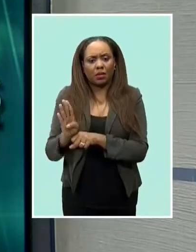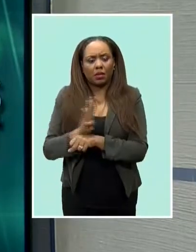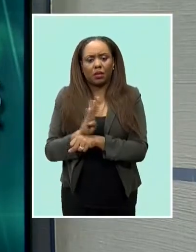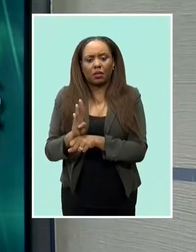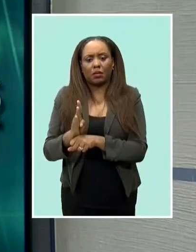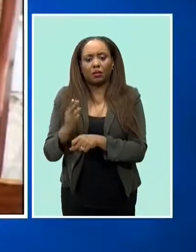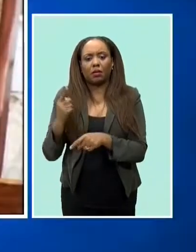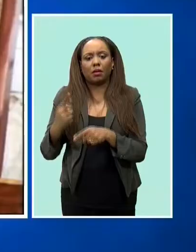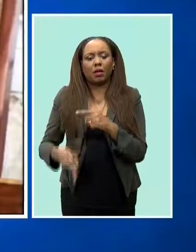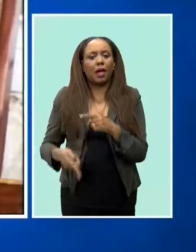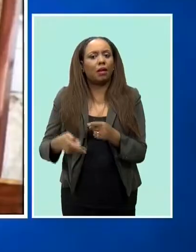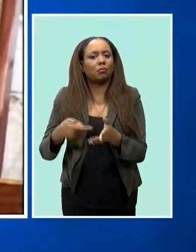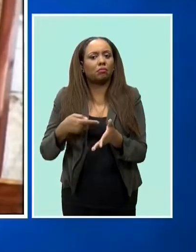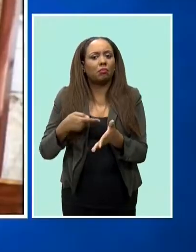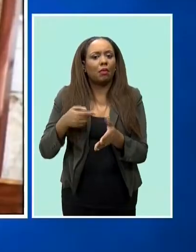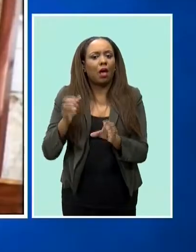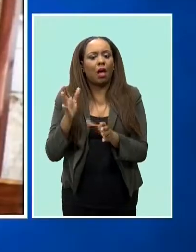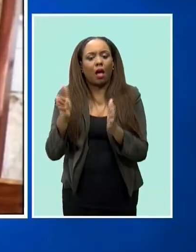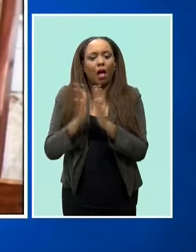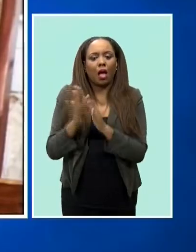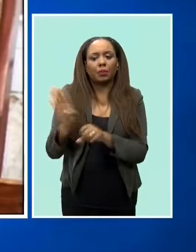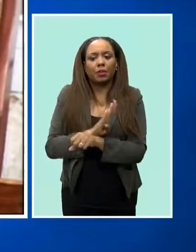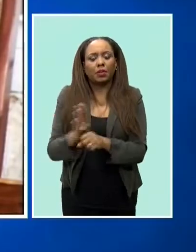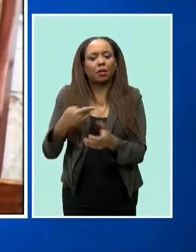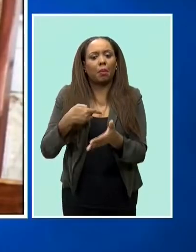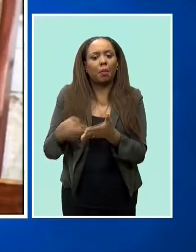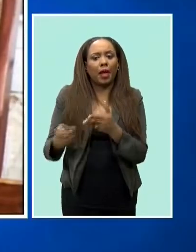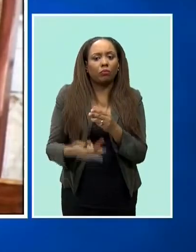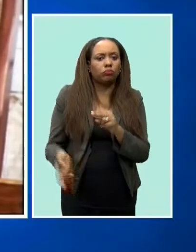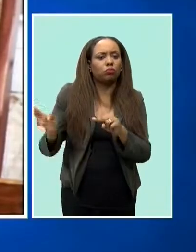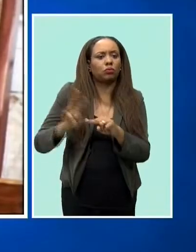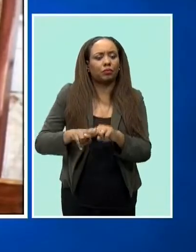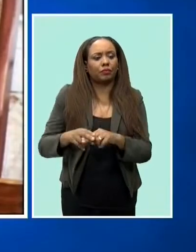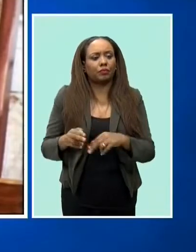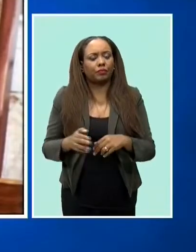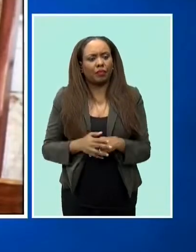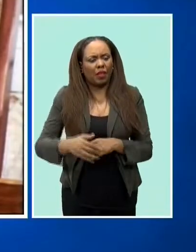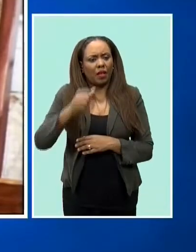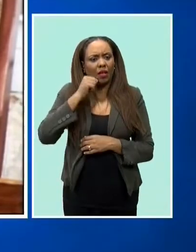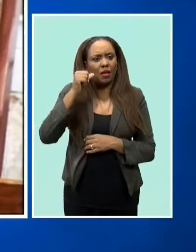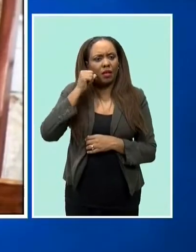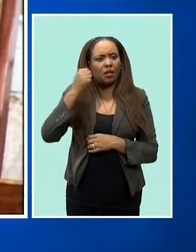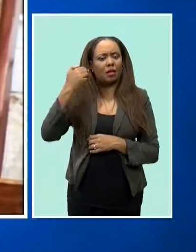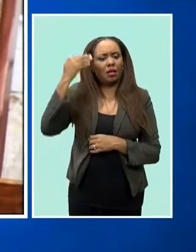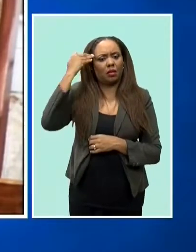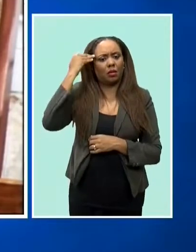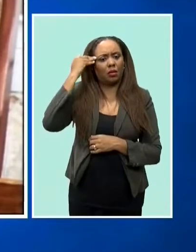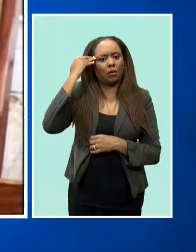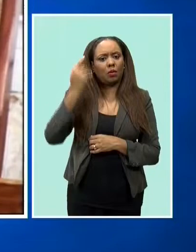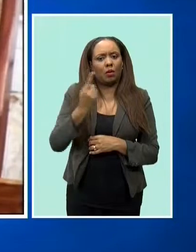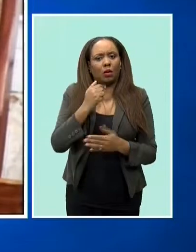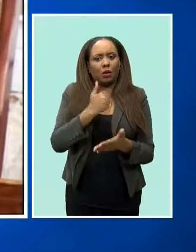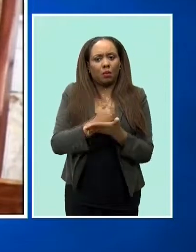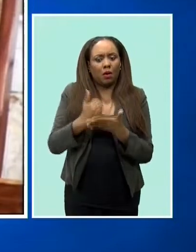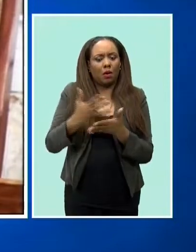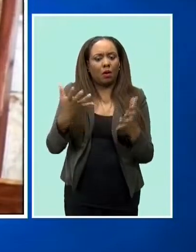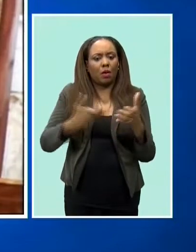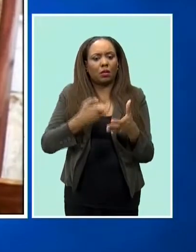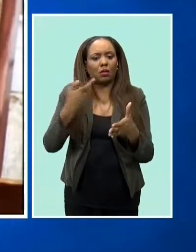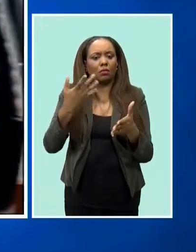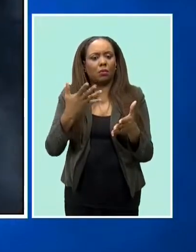enterprises. Yesterday, I found out firsthand that one bank now wants to charge